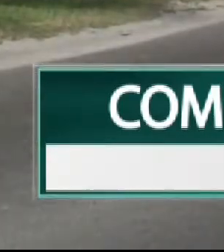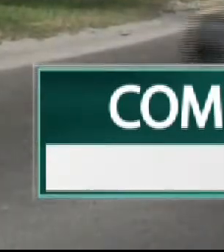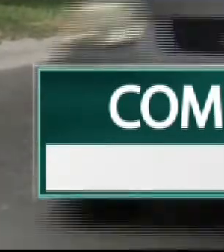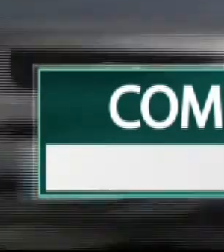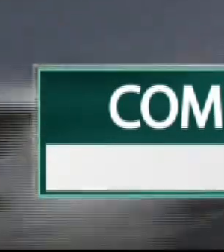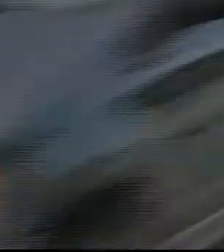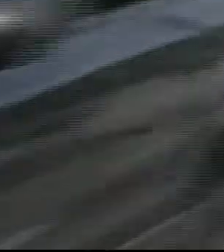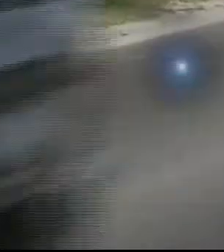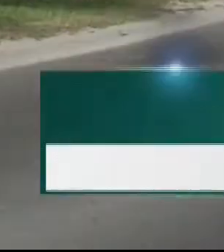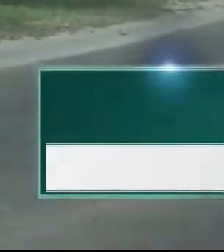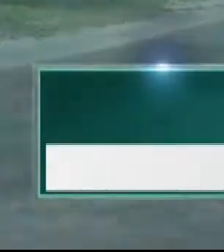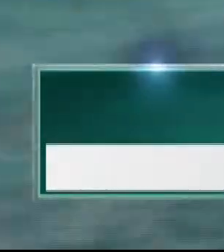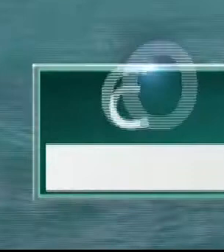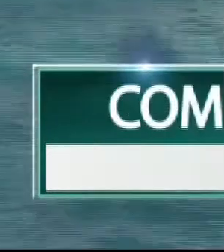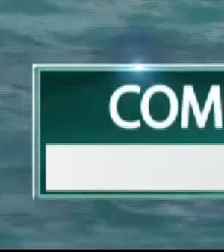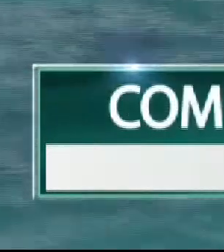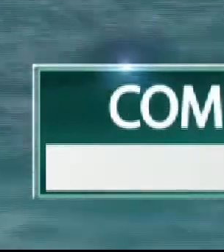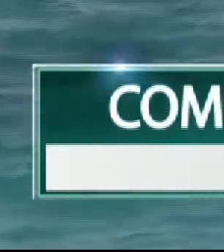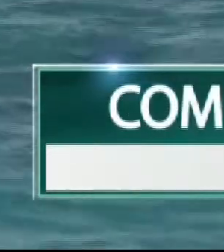tonight.